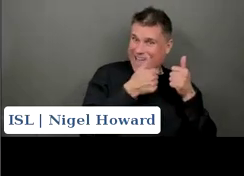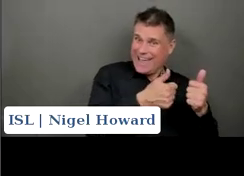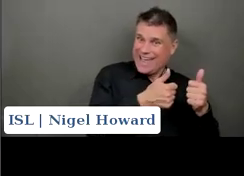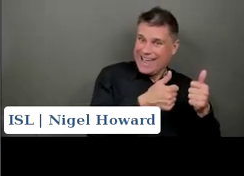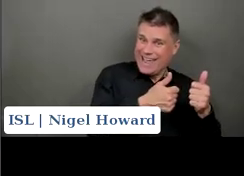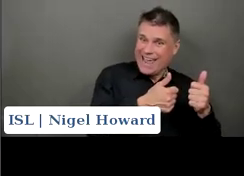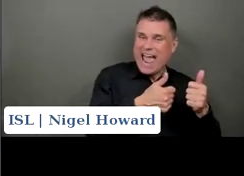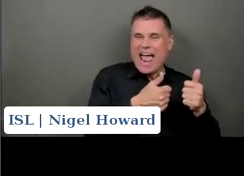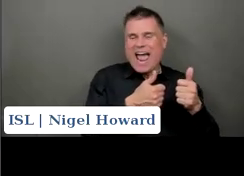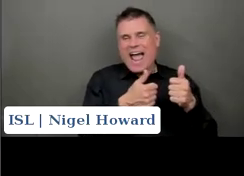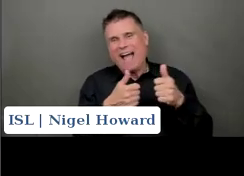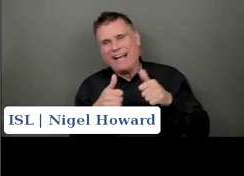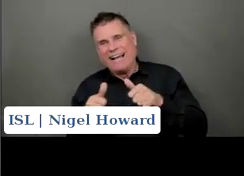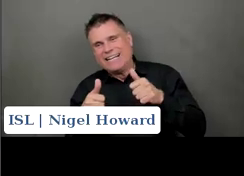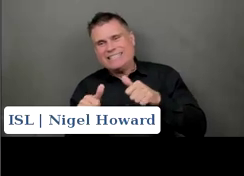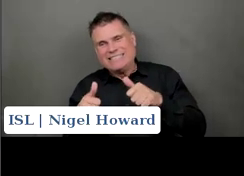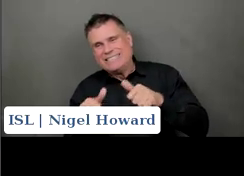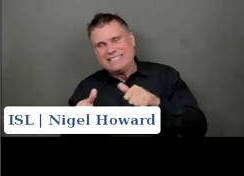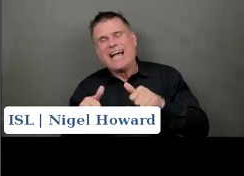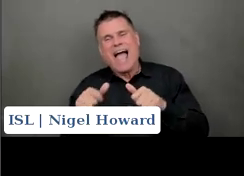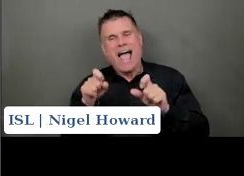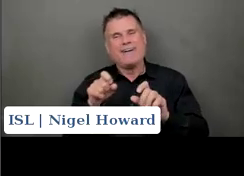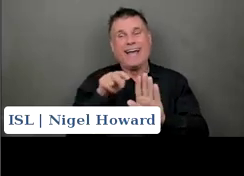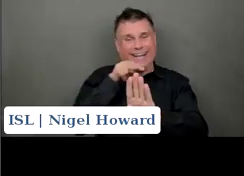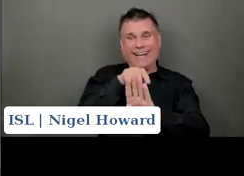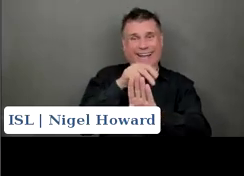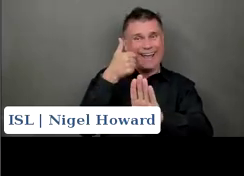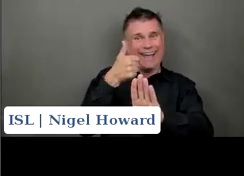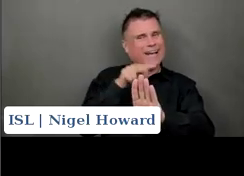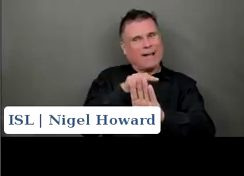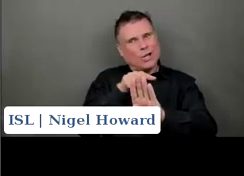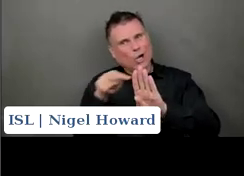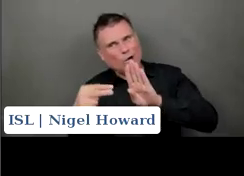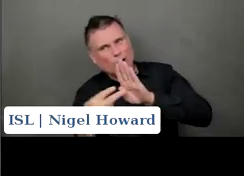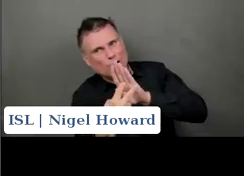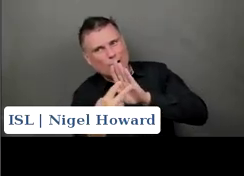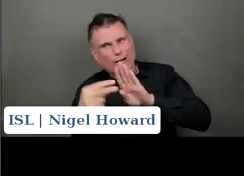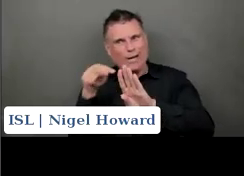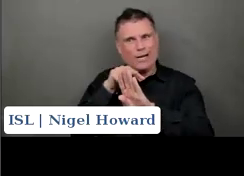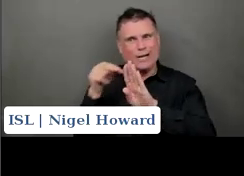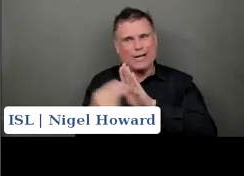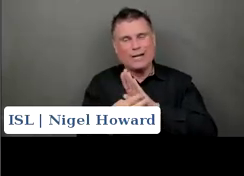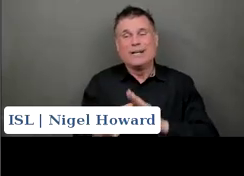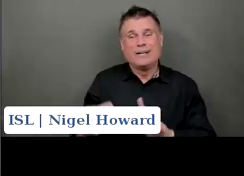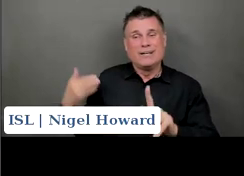that 20-year experience. I think it's part of work we do to see how public works and public employment programs can